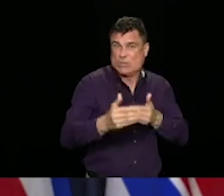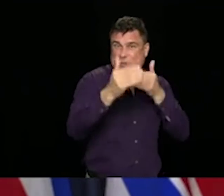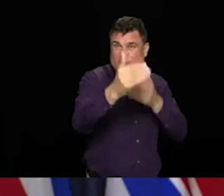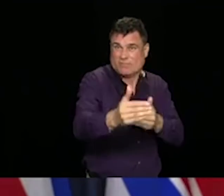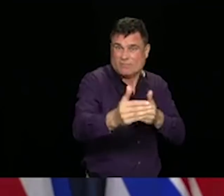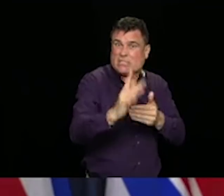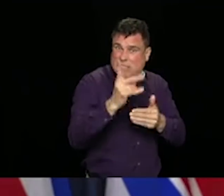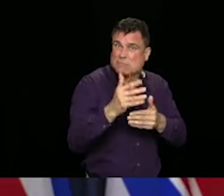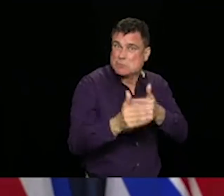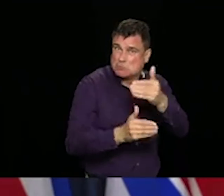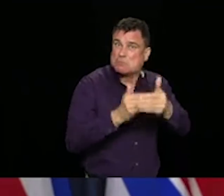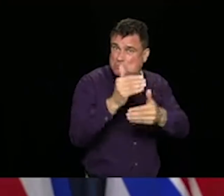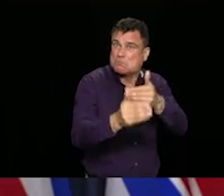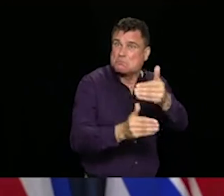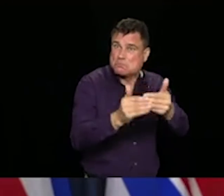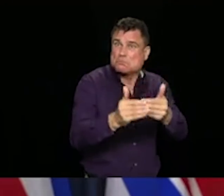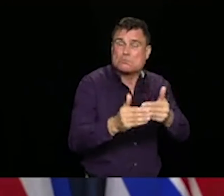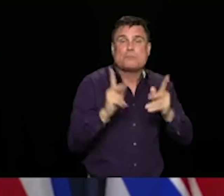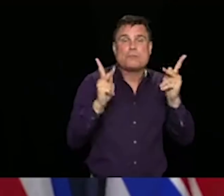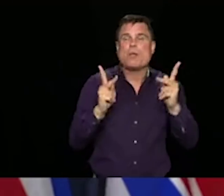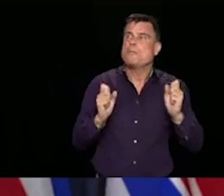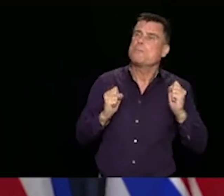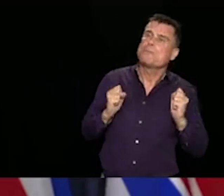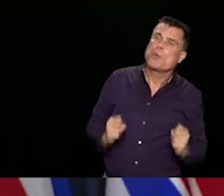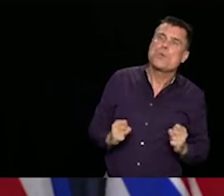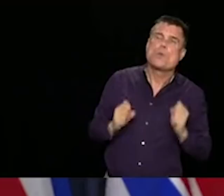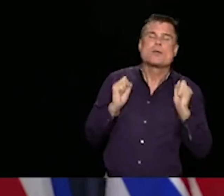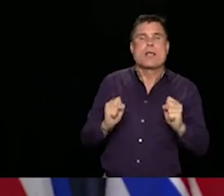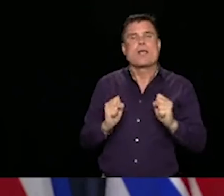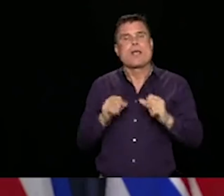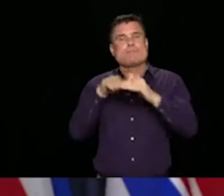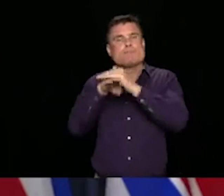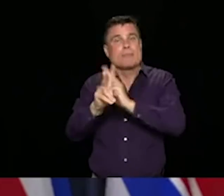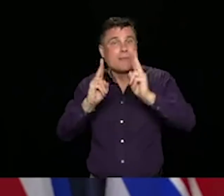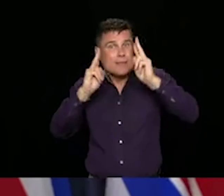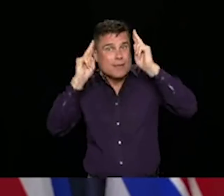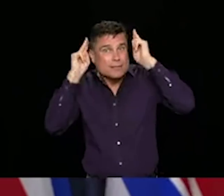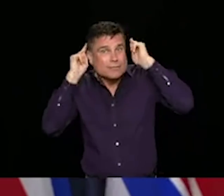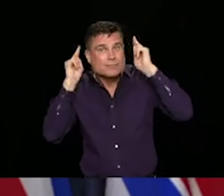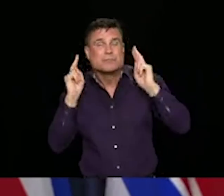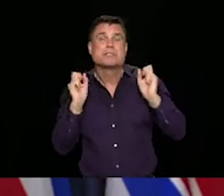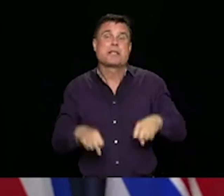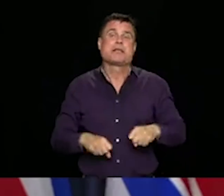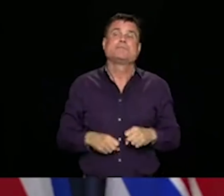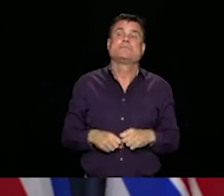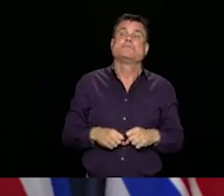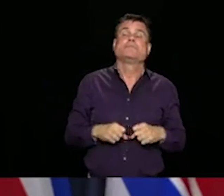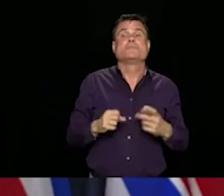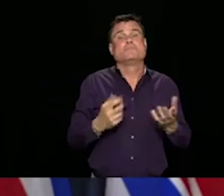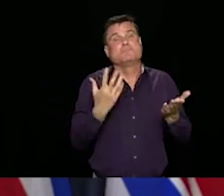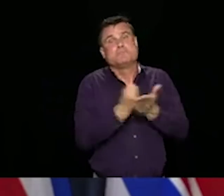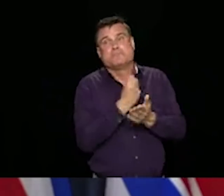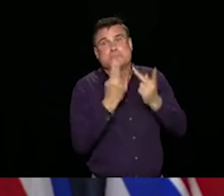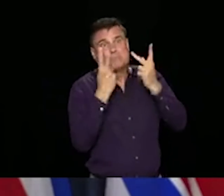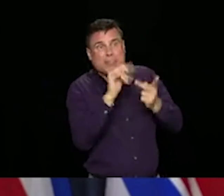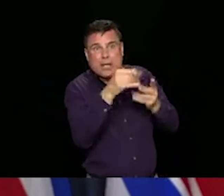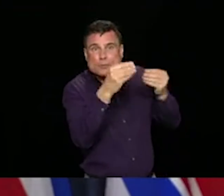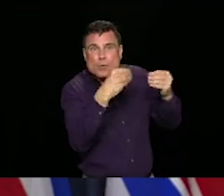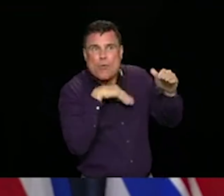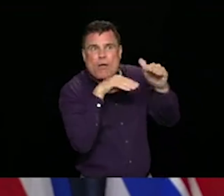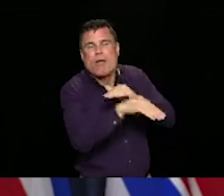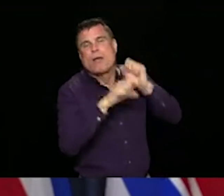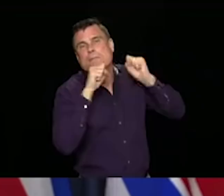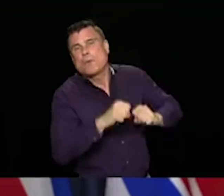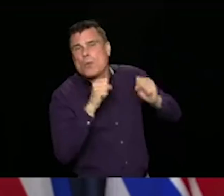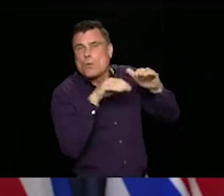haircut, safely expanding our contacts, or visiting a local retailers. For others, it's holding off until we feel the time is right for